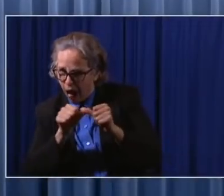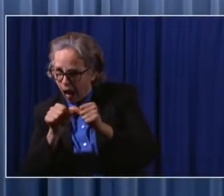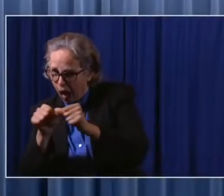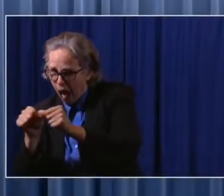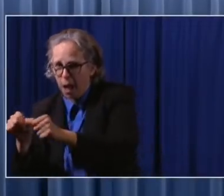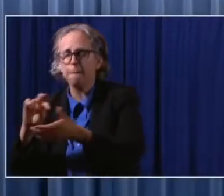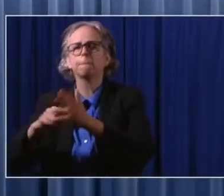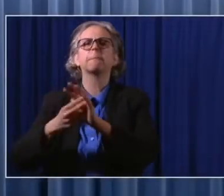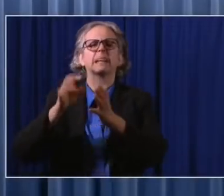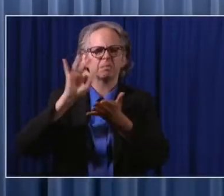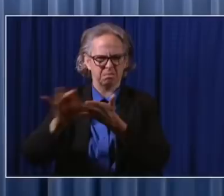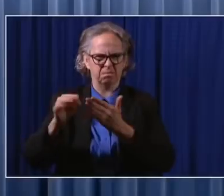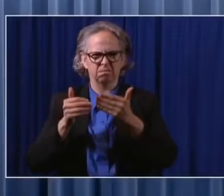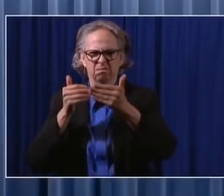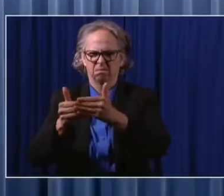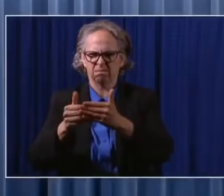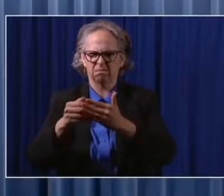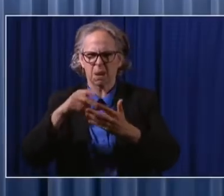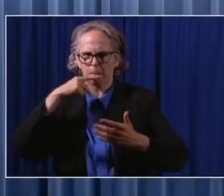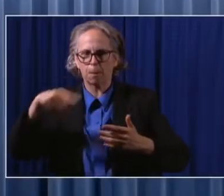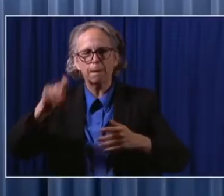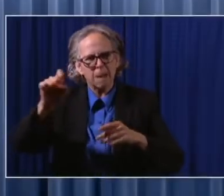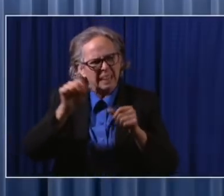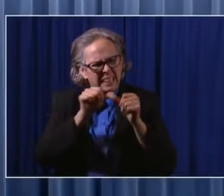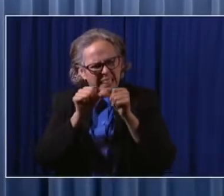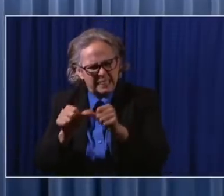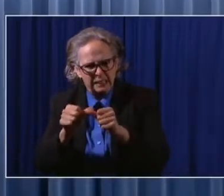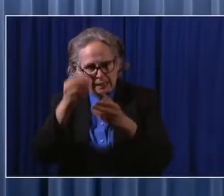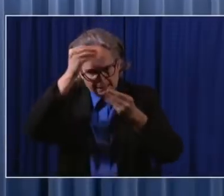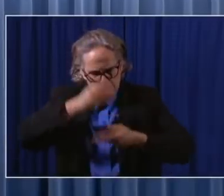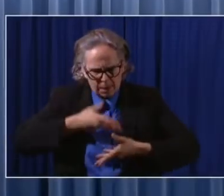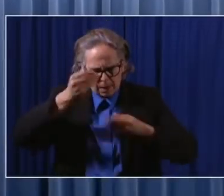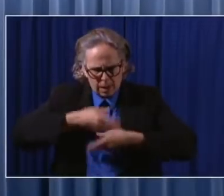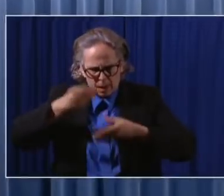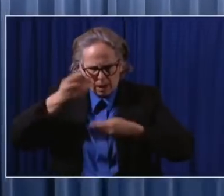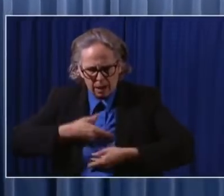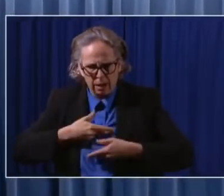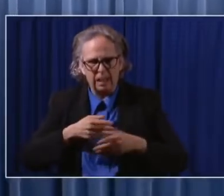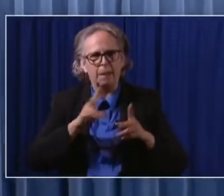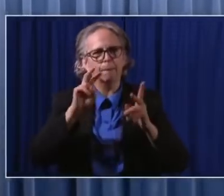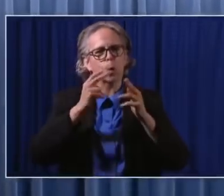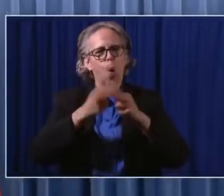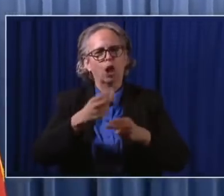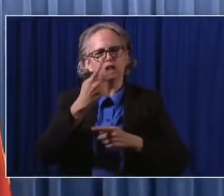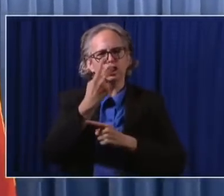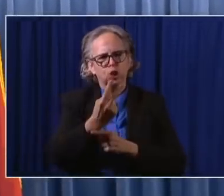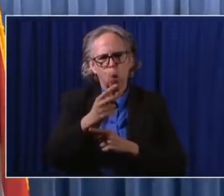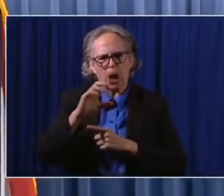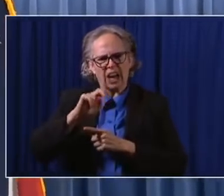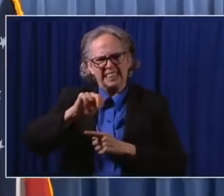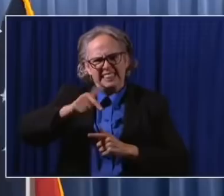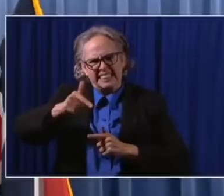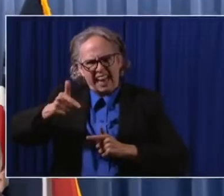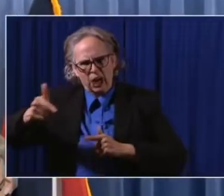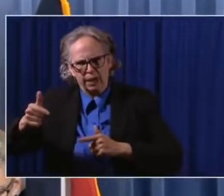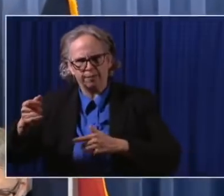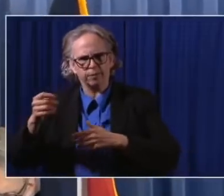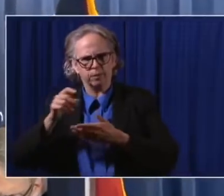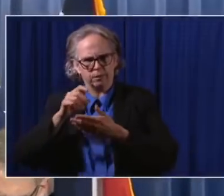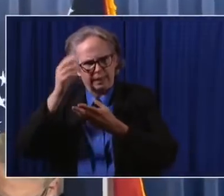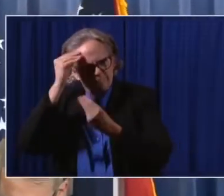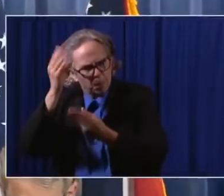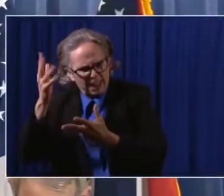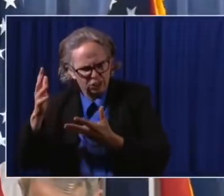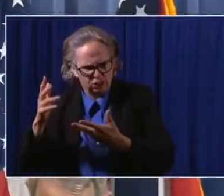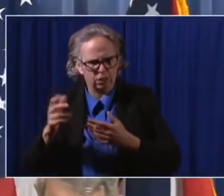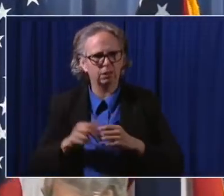periods. So let's look at the map, and we'll kind of go through